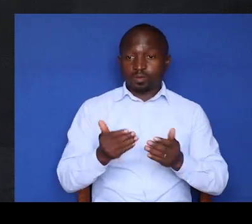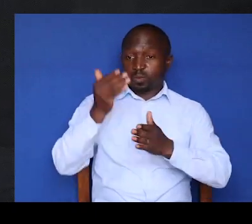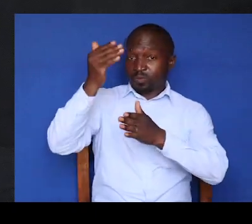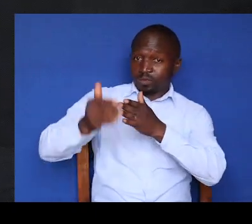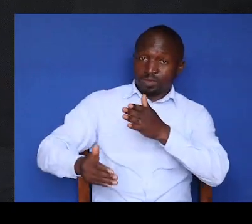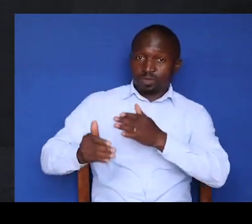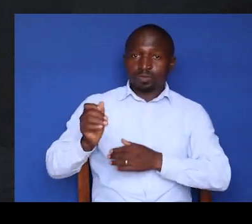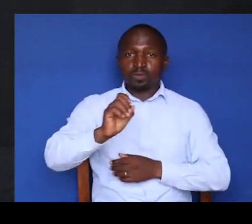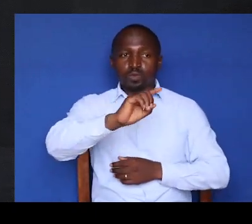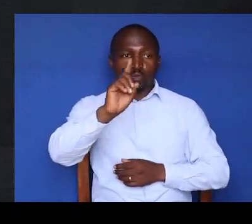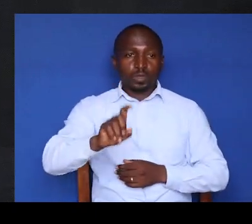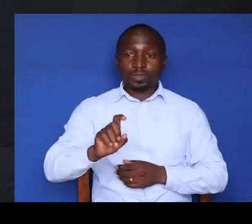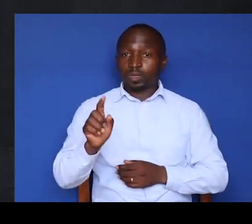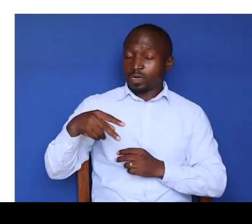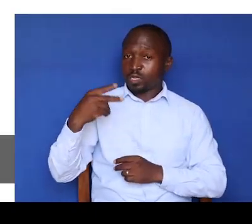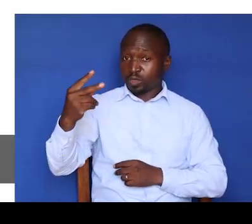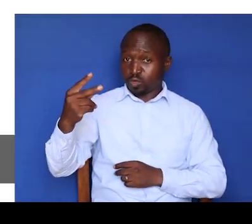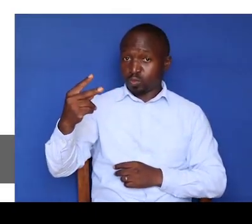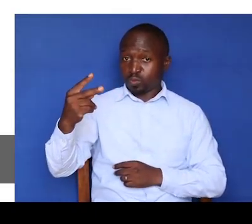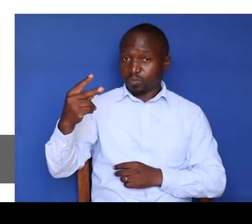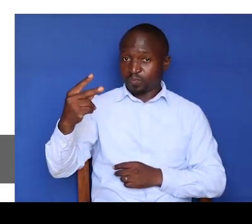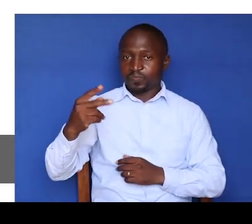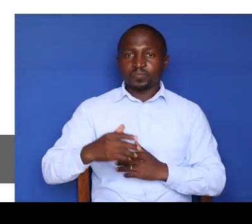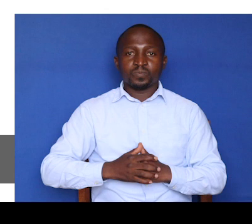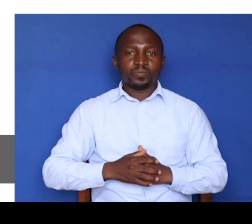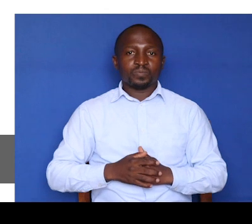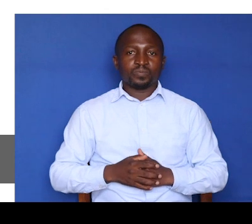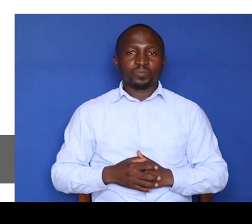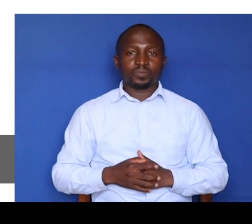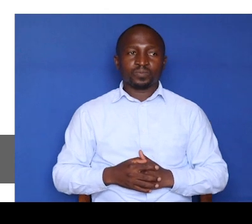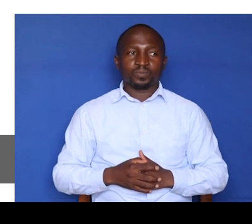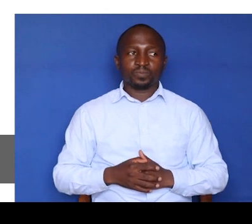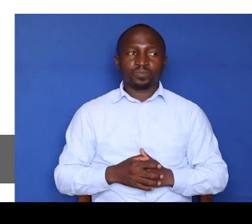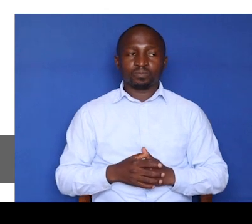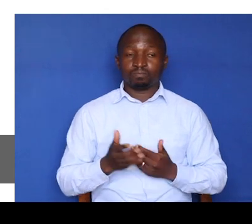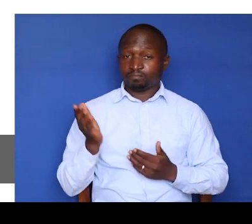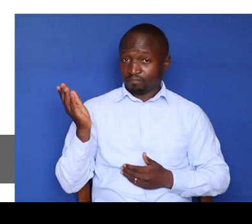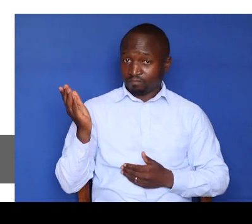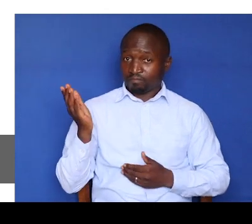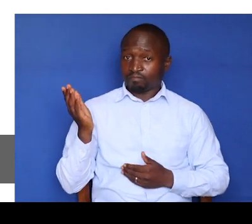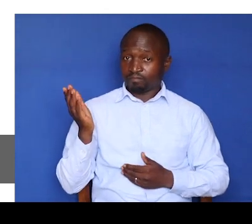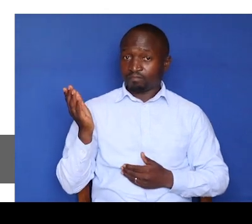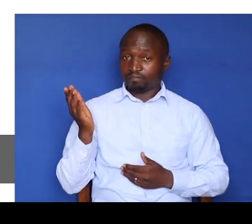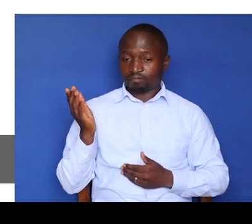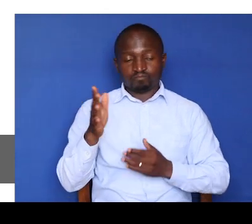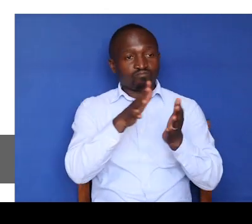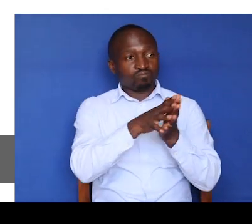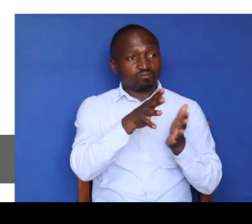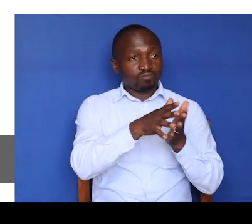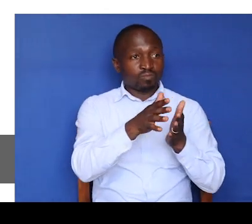the end of question number 1. Question number 2, examine the role of